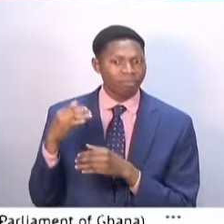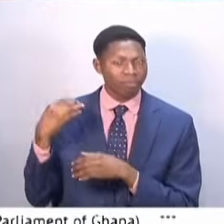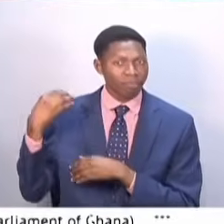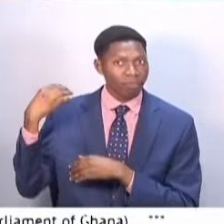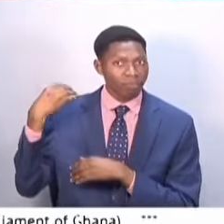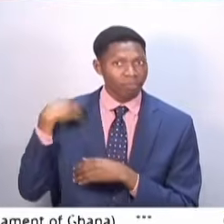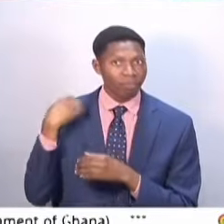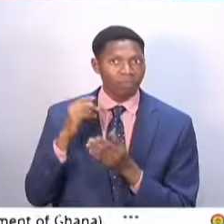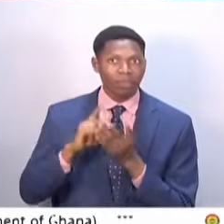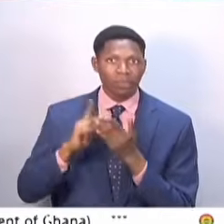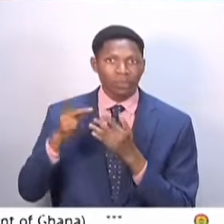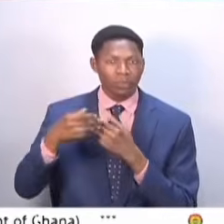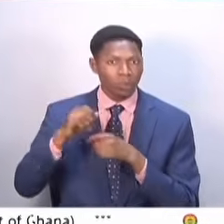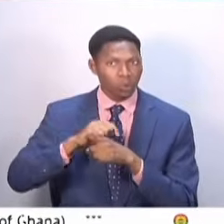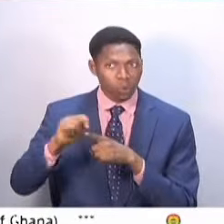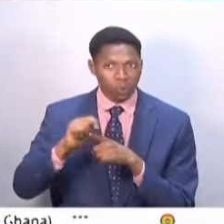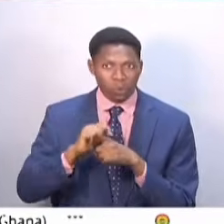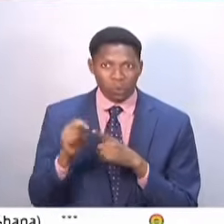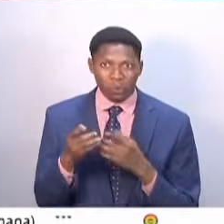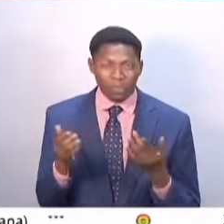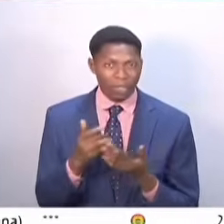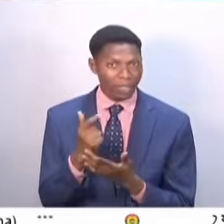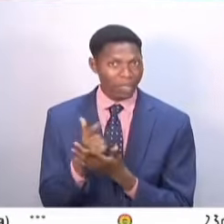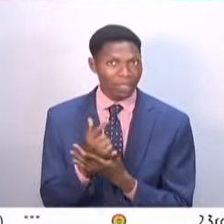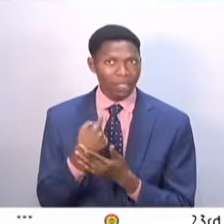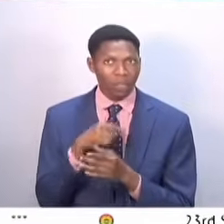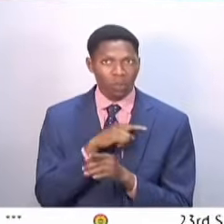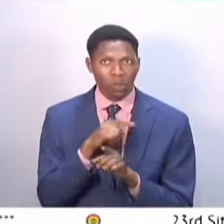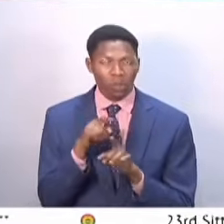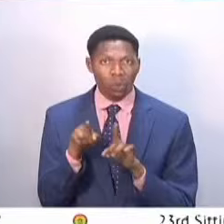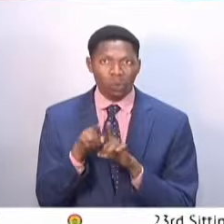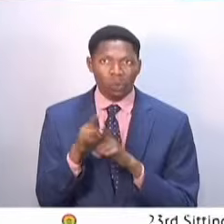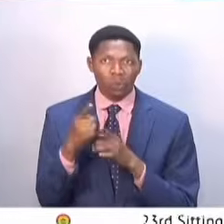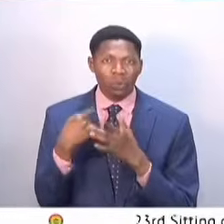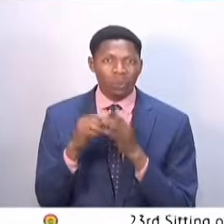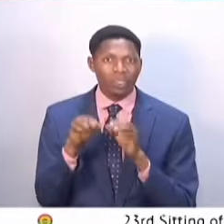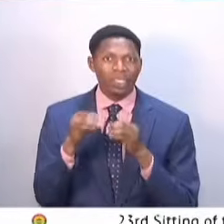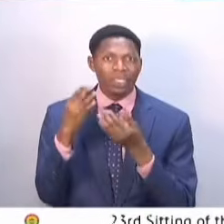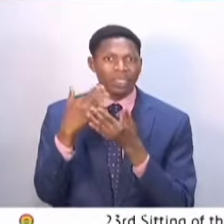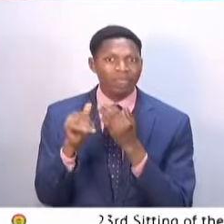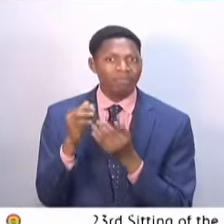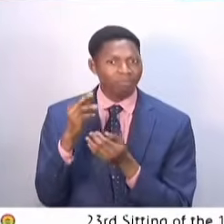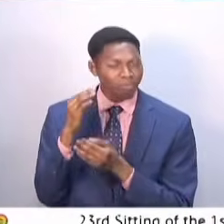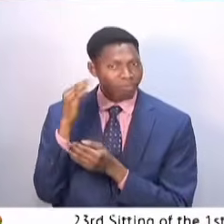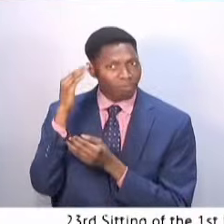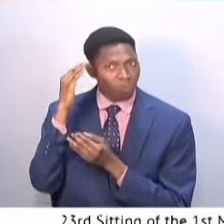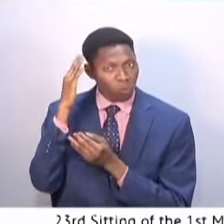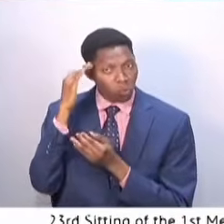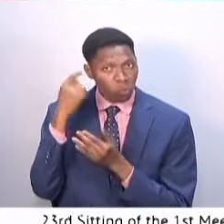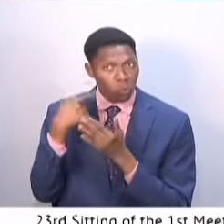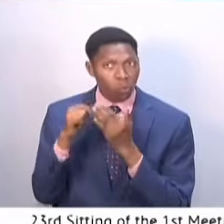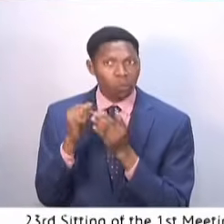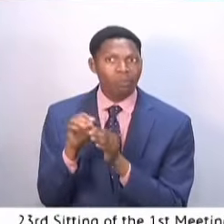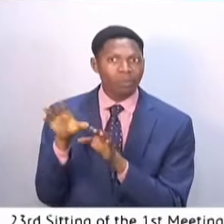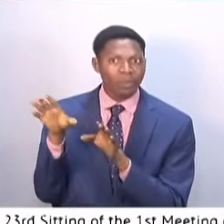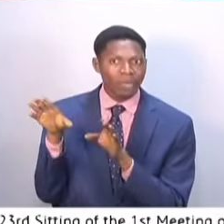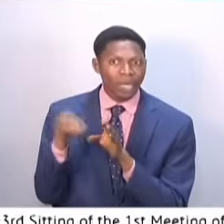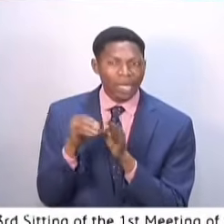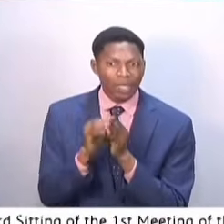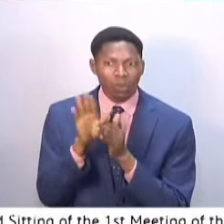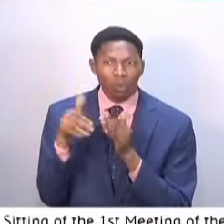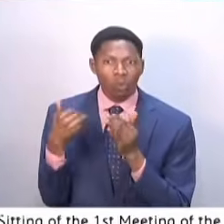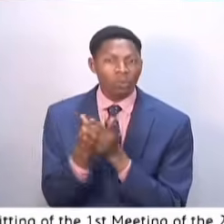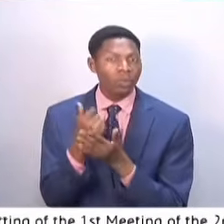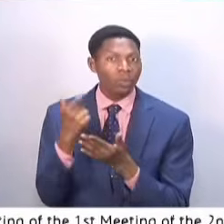pathways to expand specialist training, reform licensure and credentialing recognition to attract foreign-trained